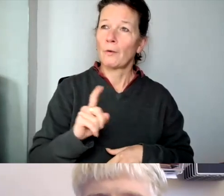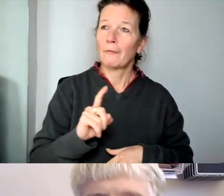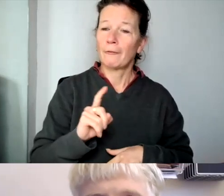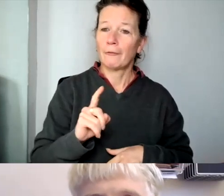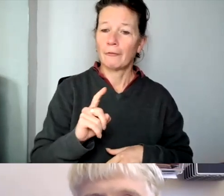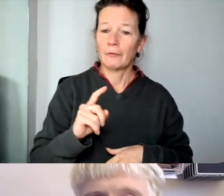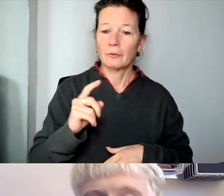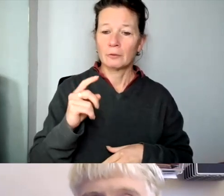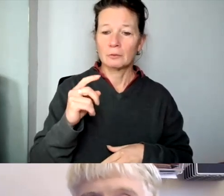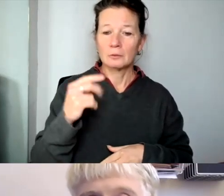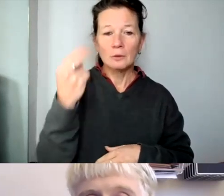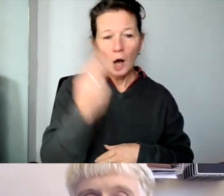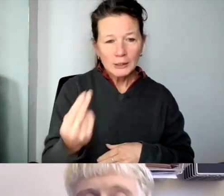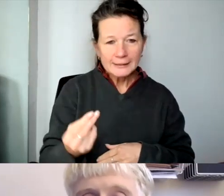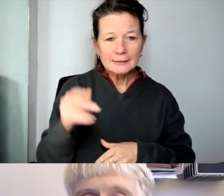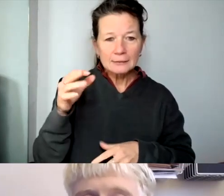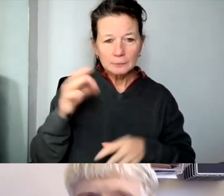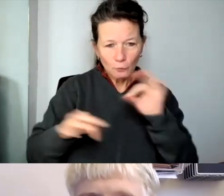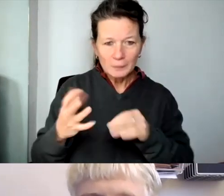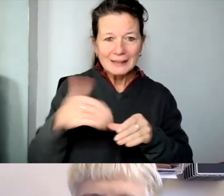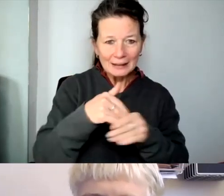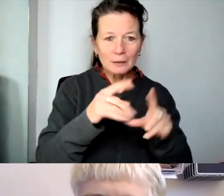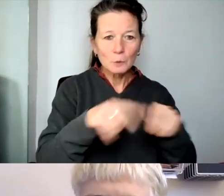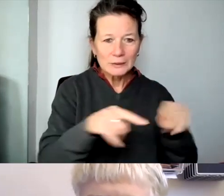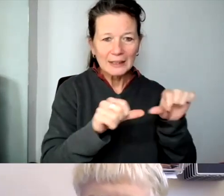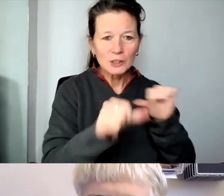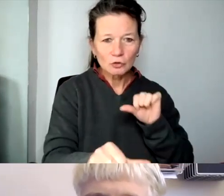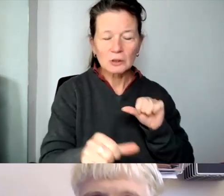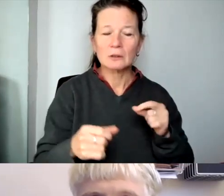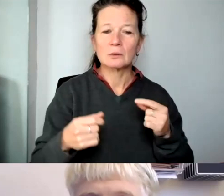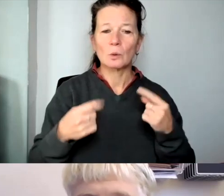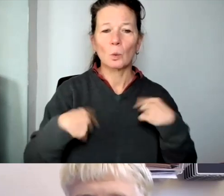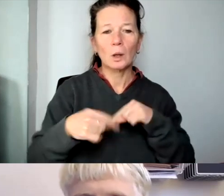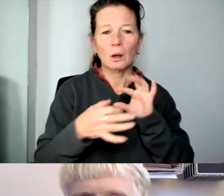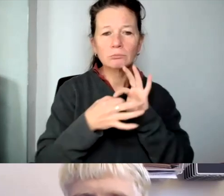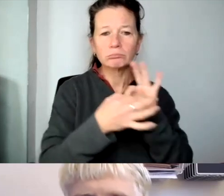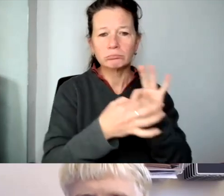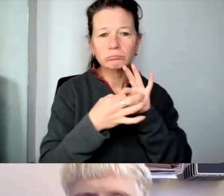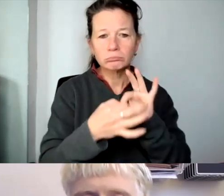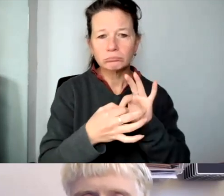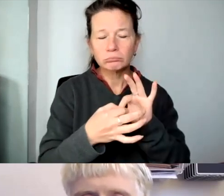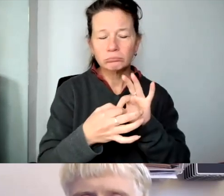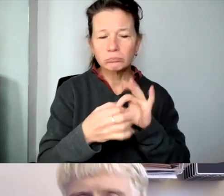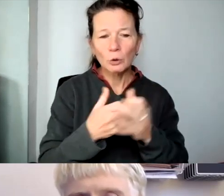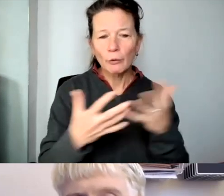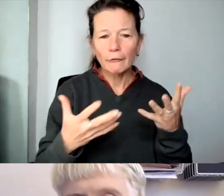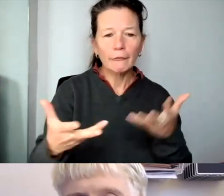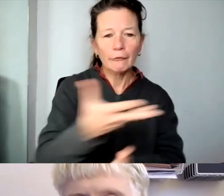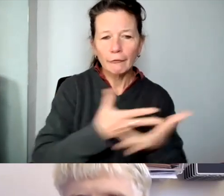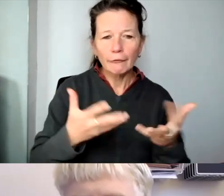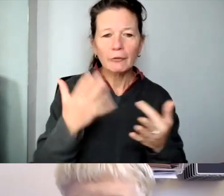of artists within the music industry, and therefore we are engaged a lot with the conversation around